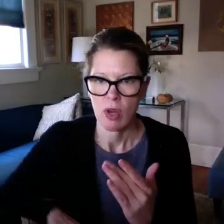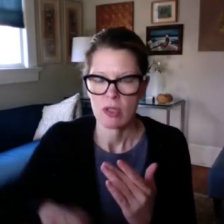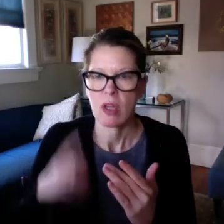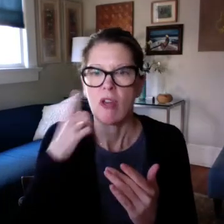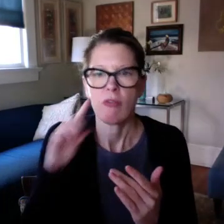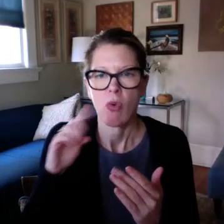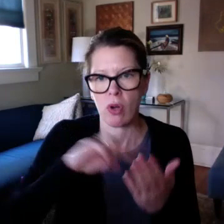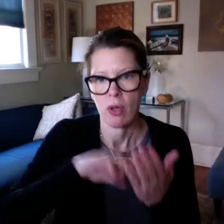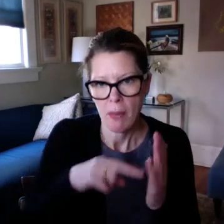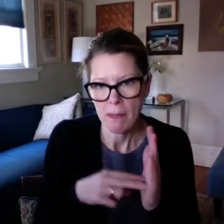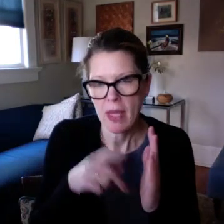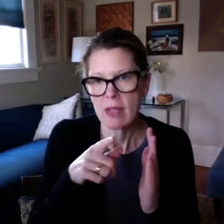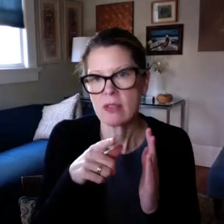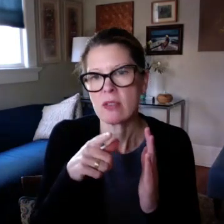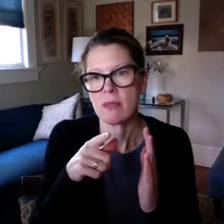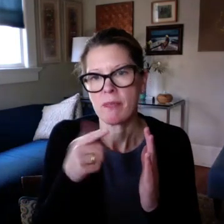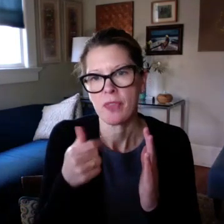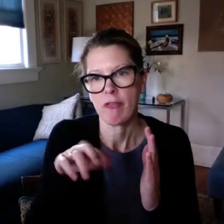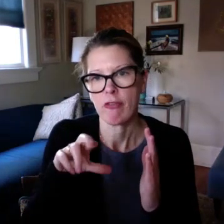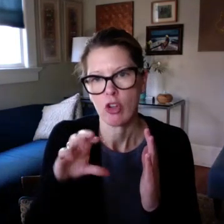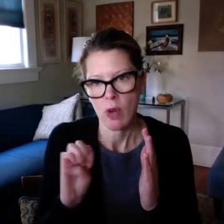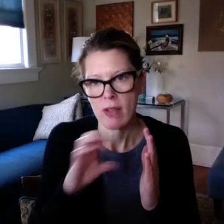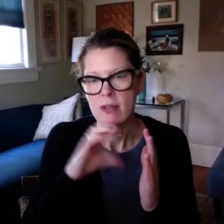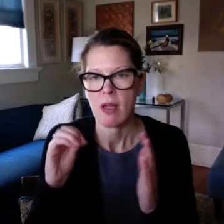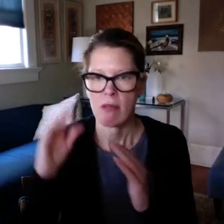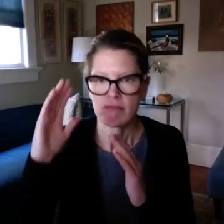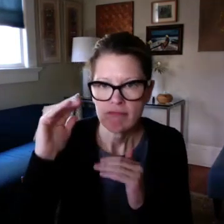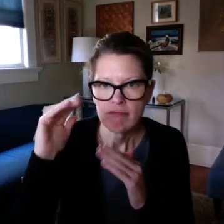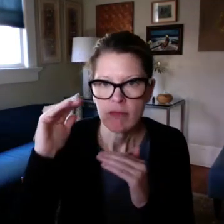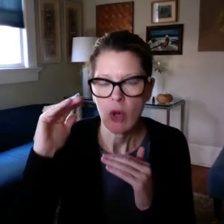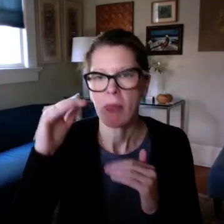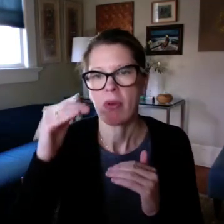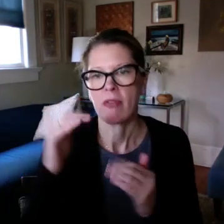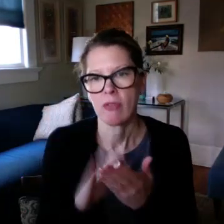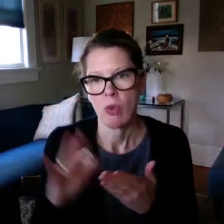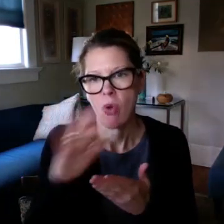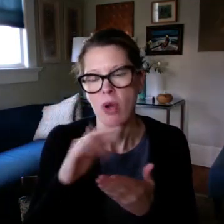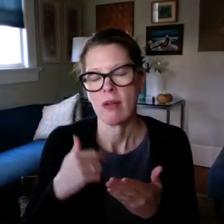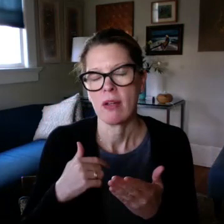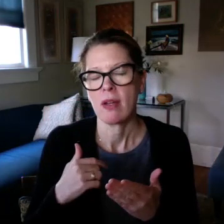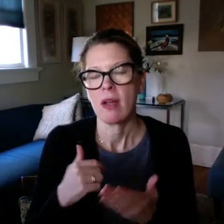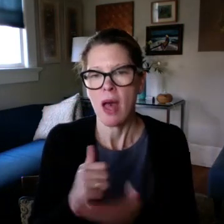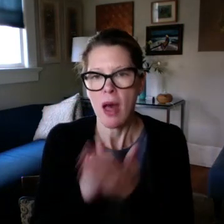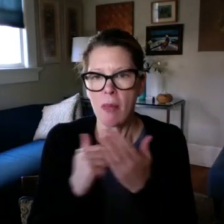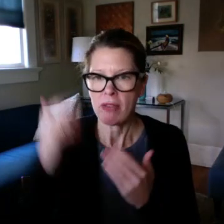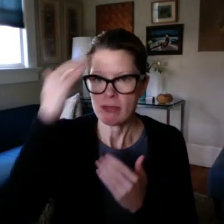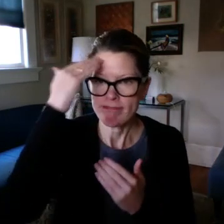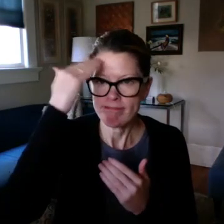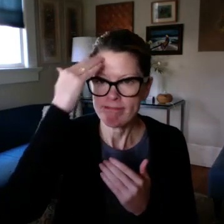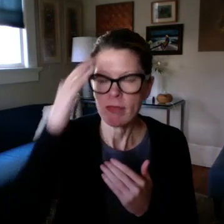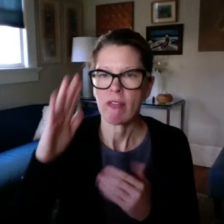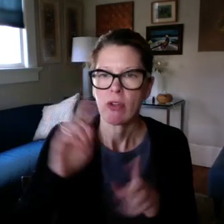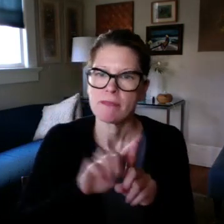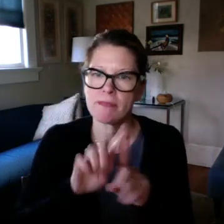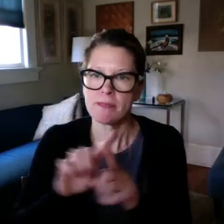of glory. And we pray, give us such an awareness of your mercies that with truly thankful hearts we may